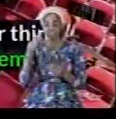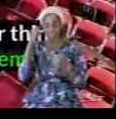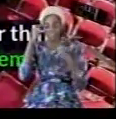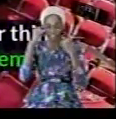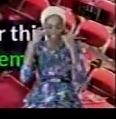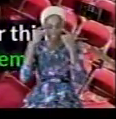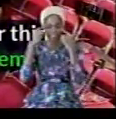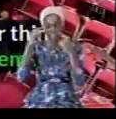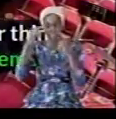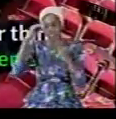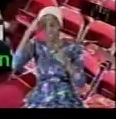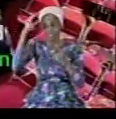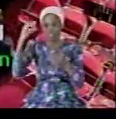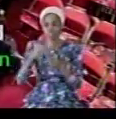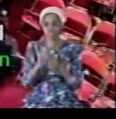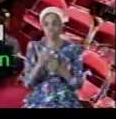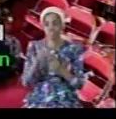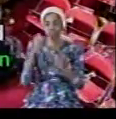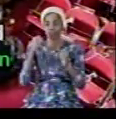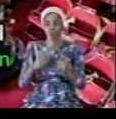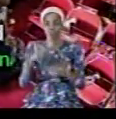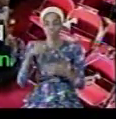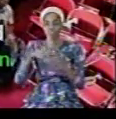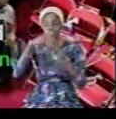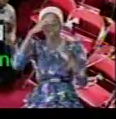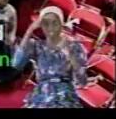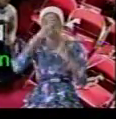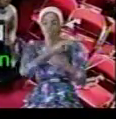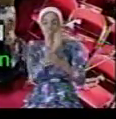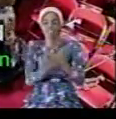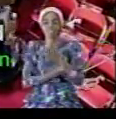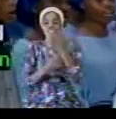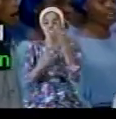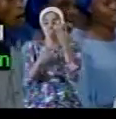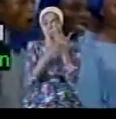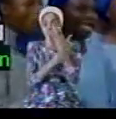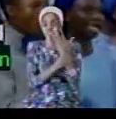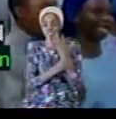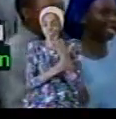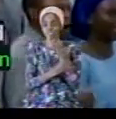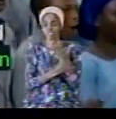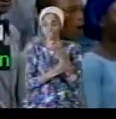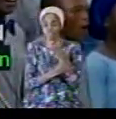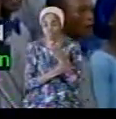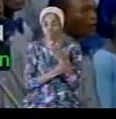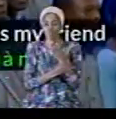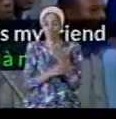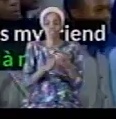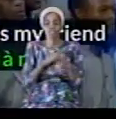or think. Oh, He holds the power in His mighty hand.